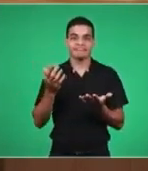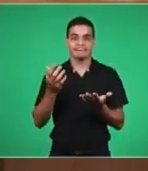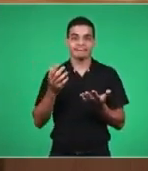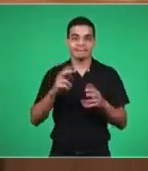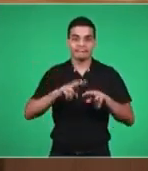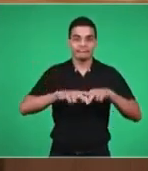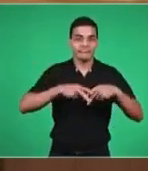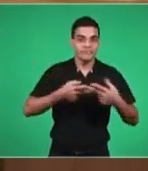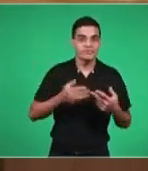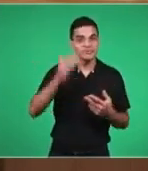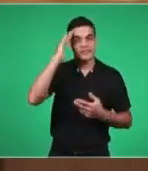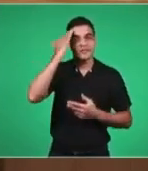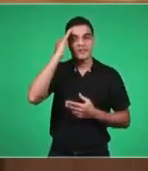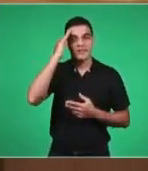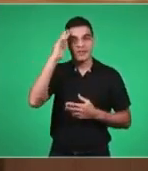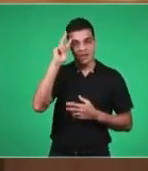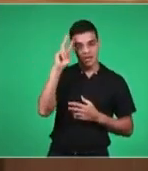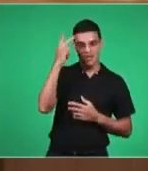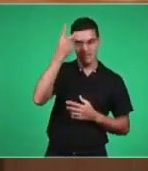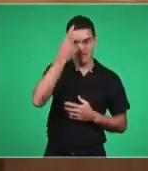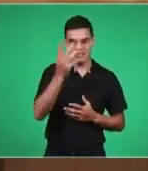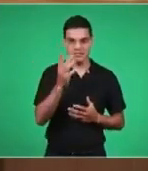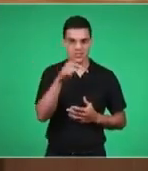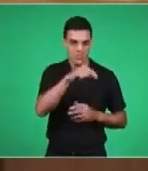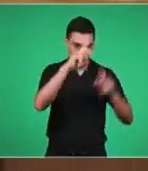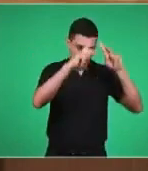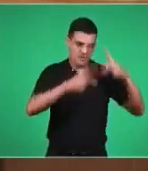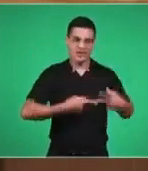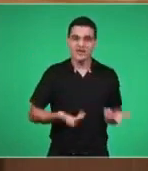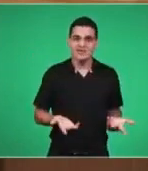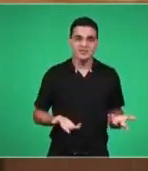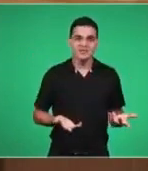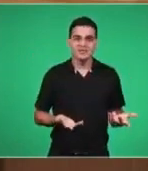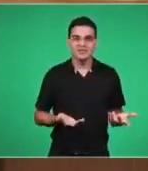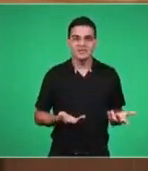try to question the project of the Lord.